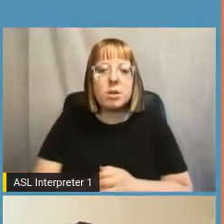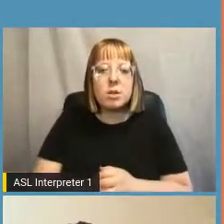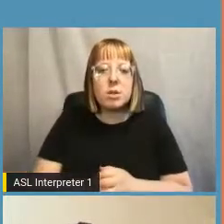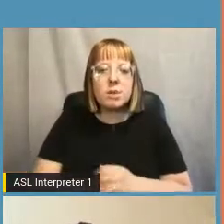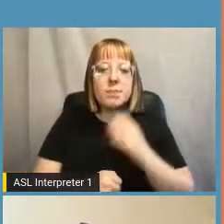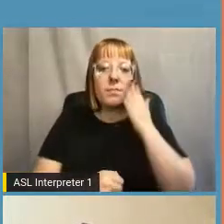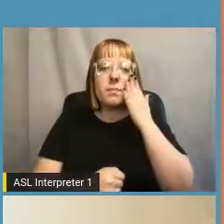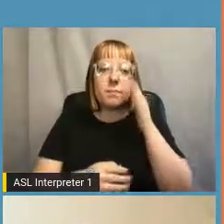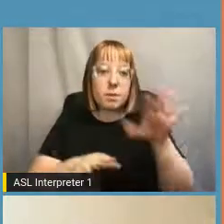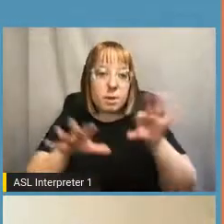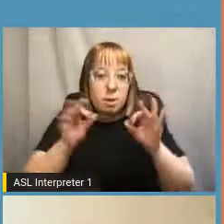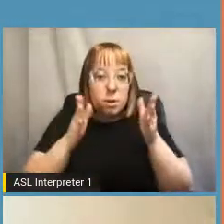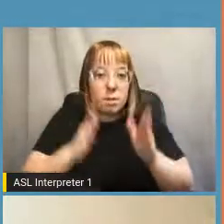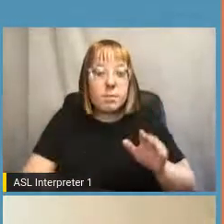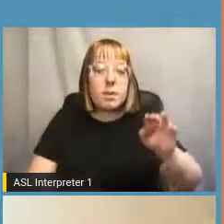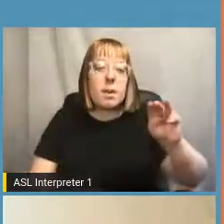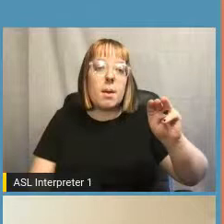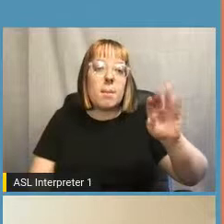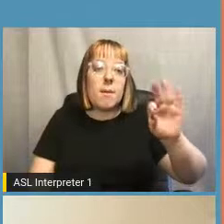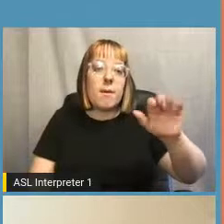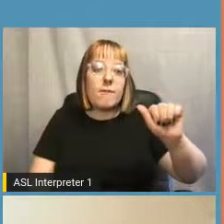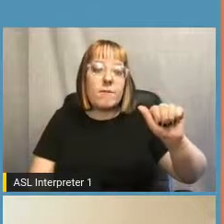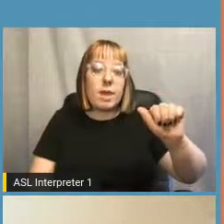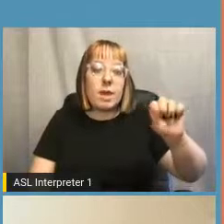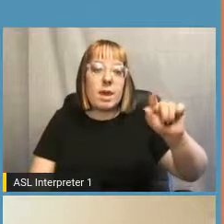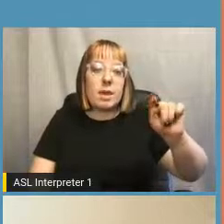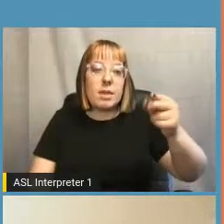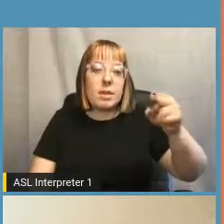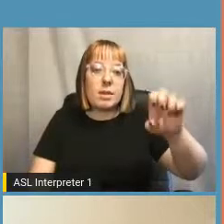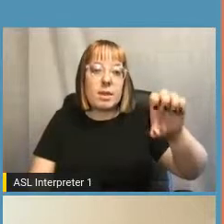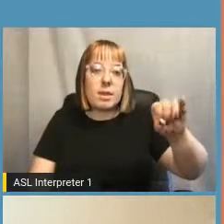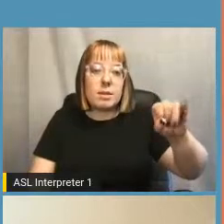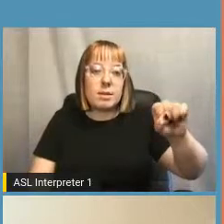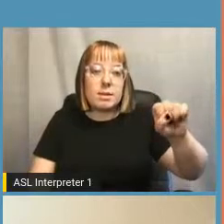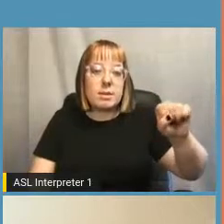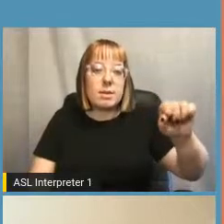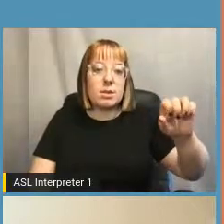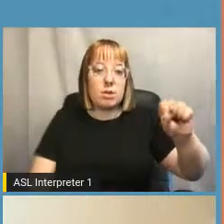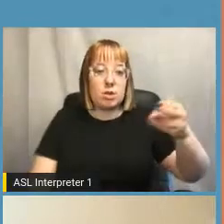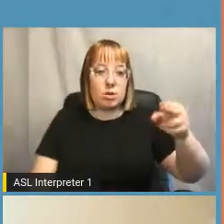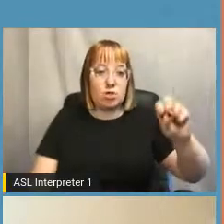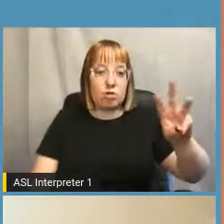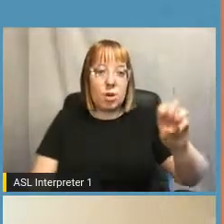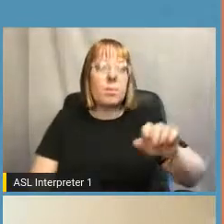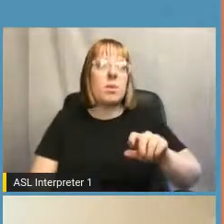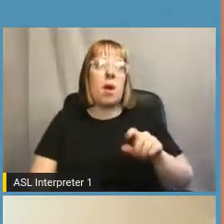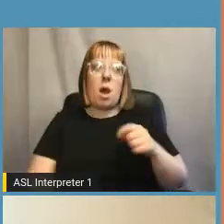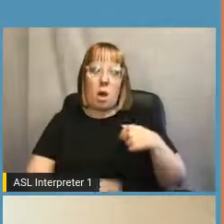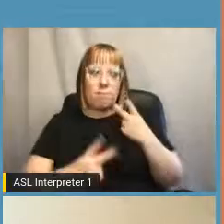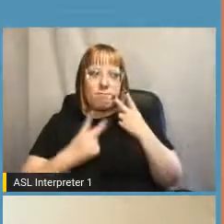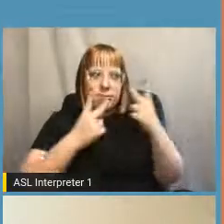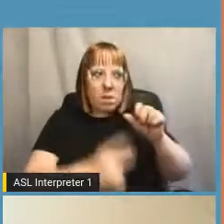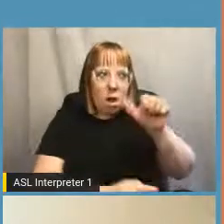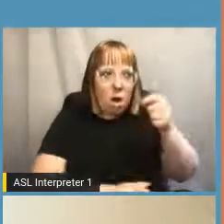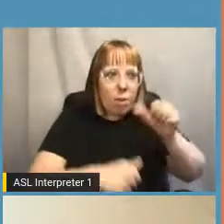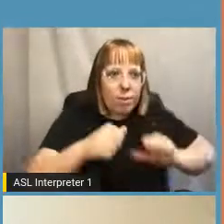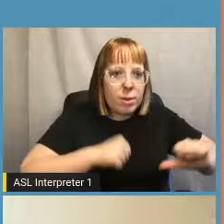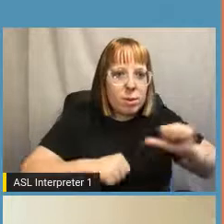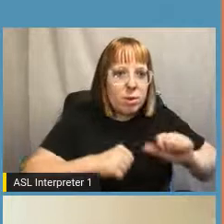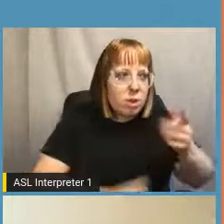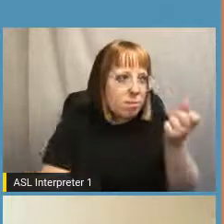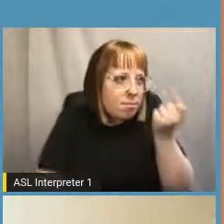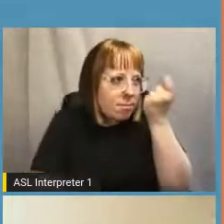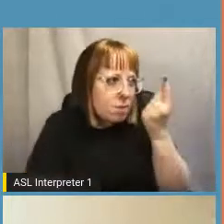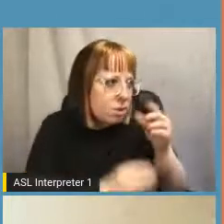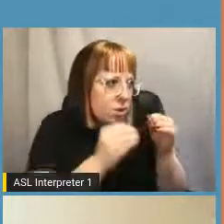the MFA thesis show, I went to another show that was in the same space so I could understand Kunst Matrix to understand